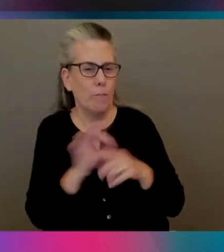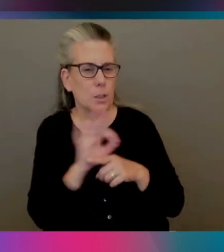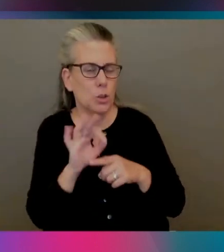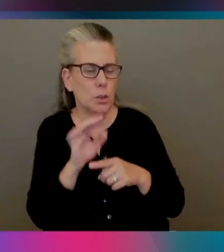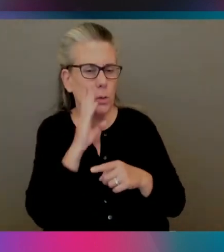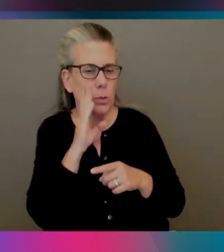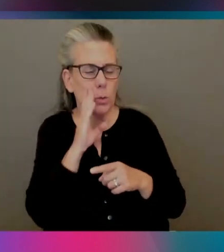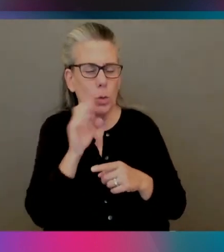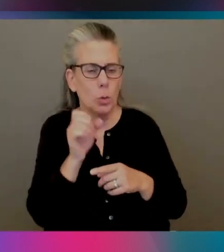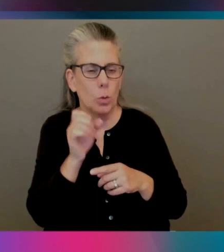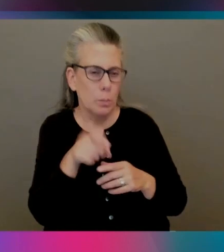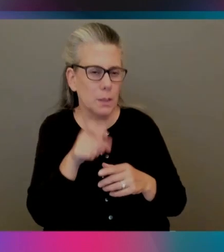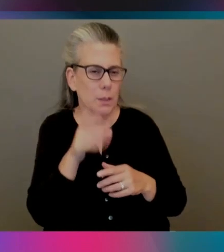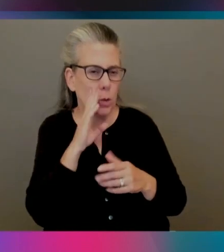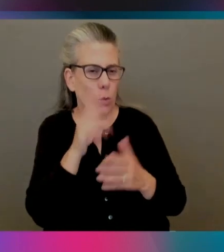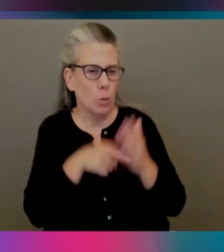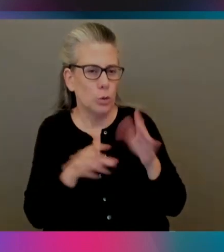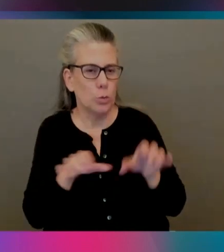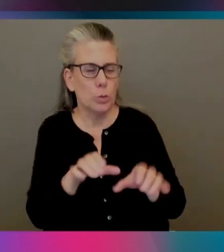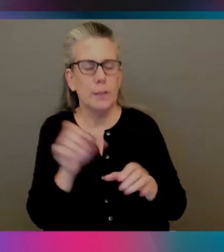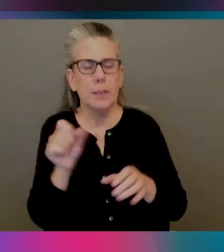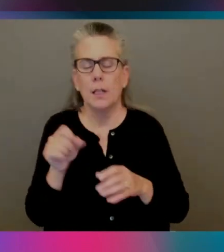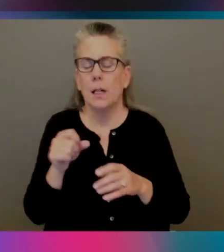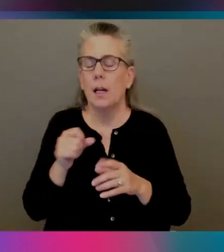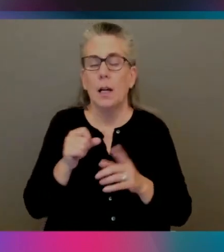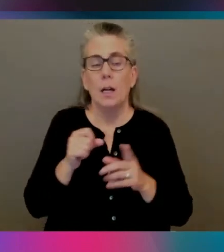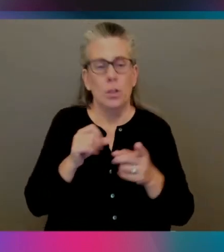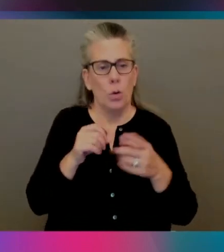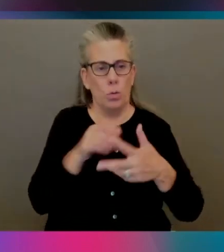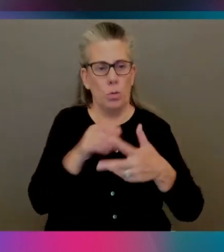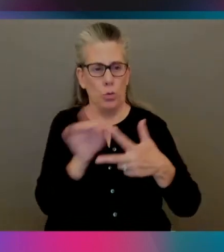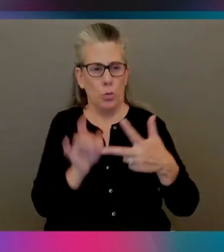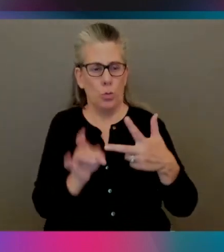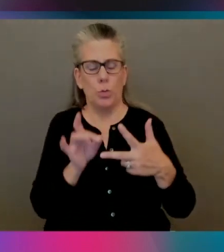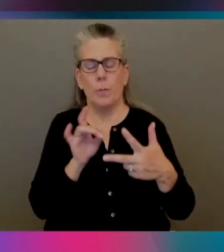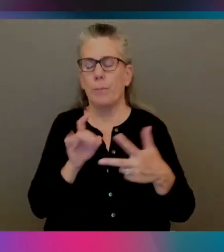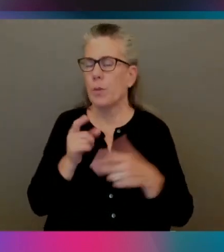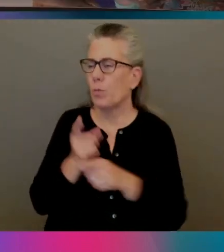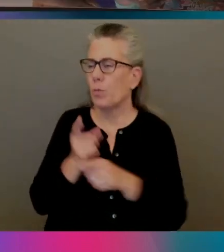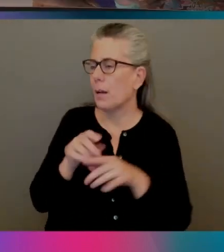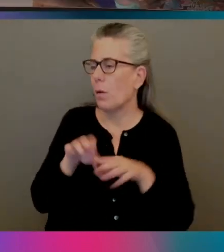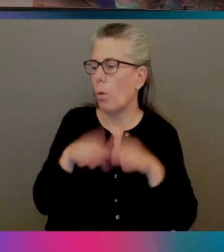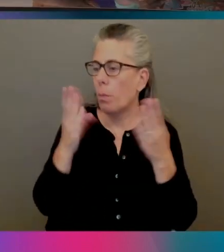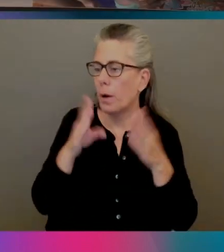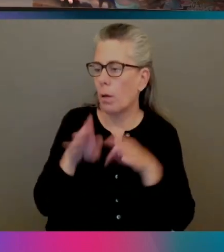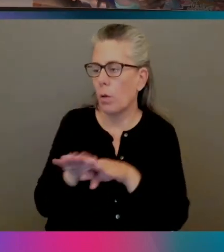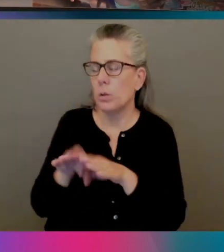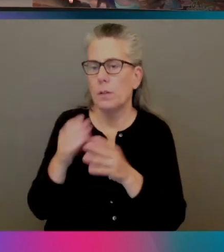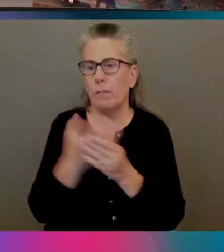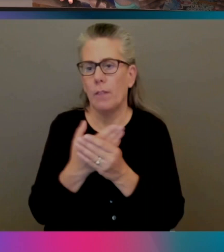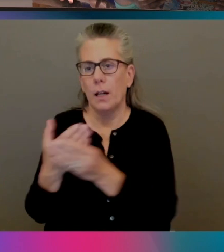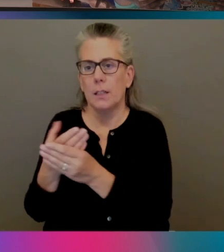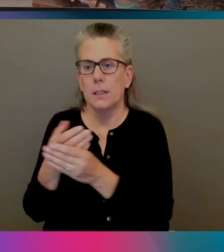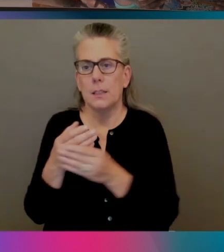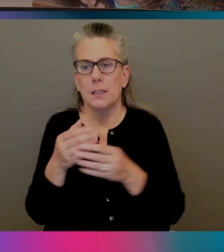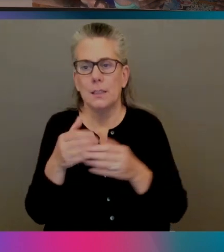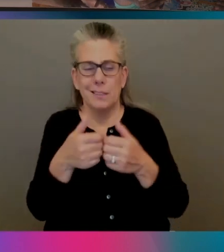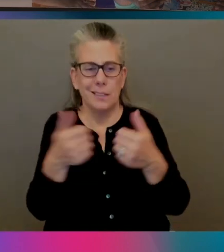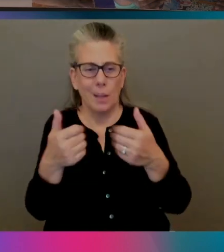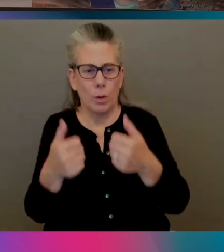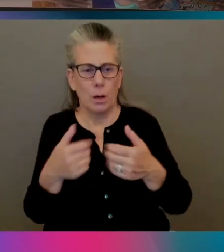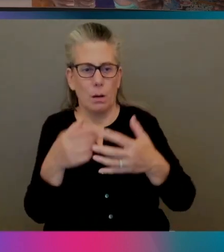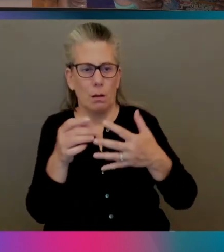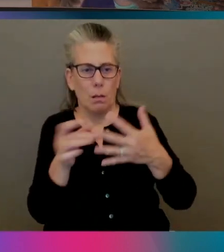example, right? Yeah, Instead yeah. of, Right. you know, like opening and closing the file in separate lines, right? Right, That's exactly. Python best practice.